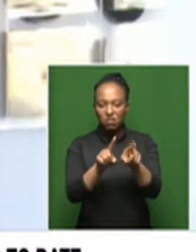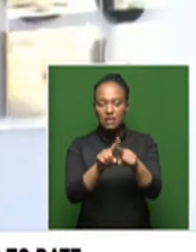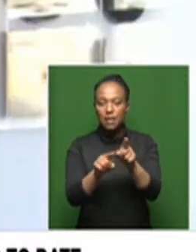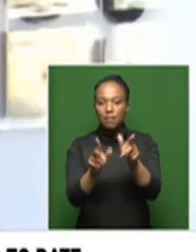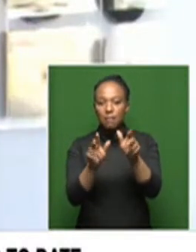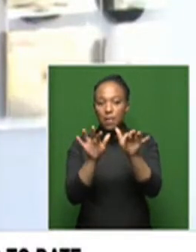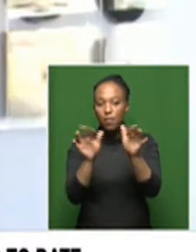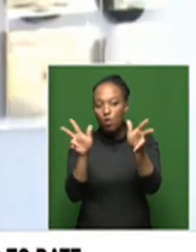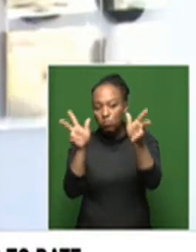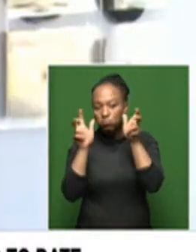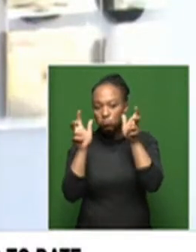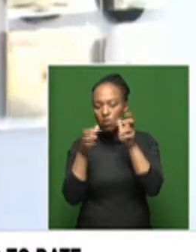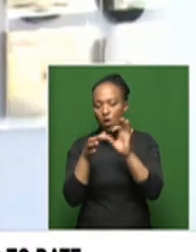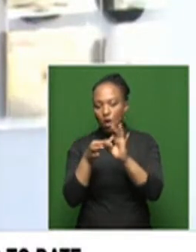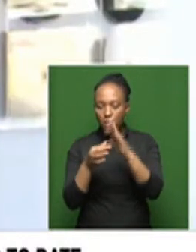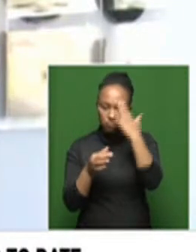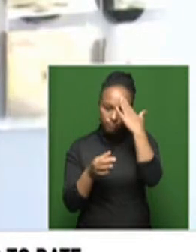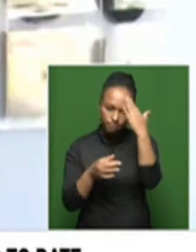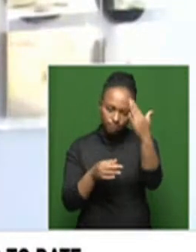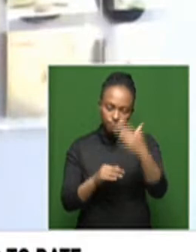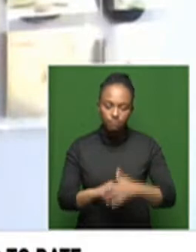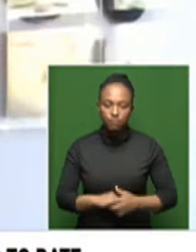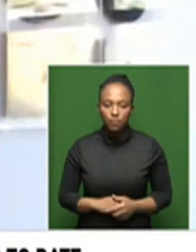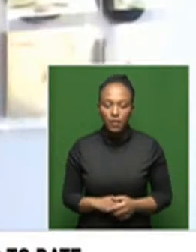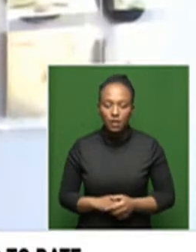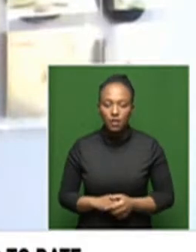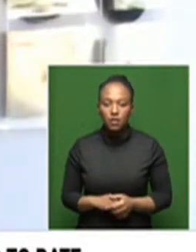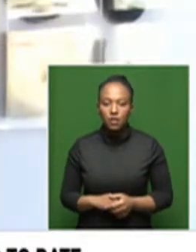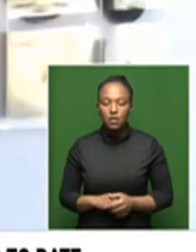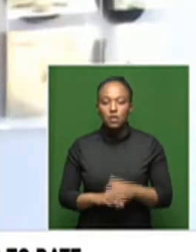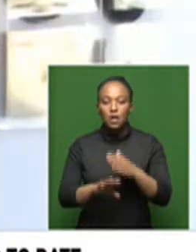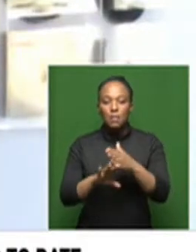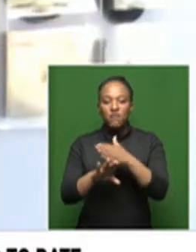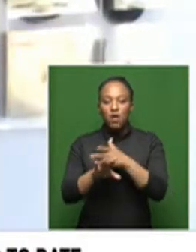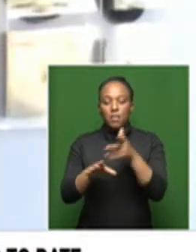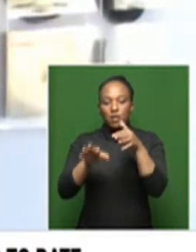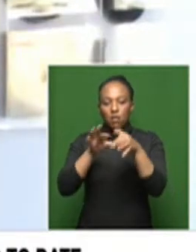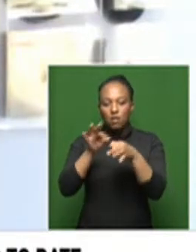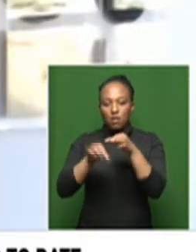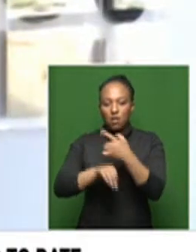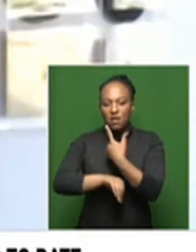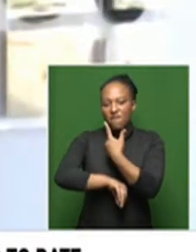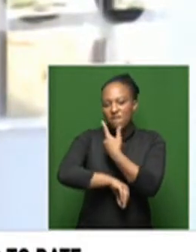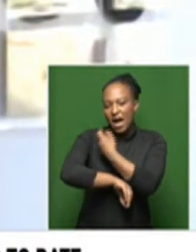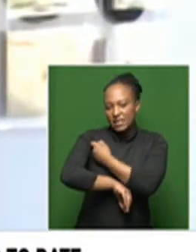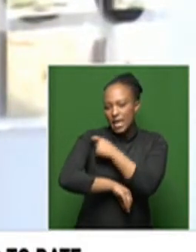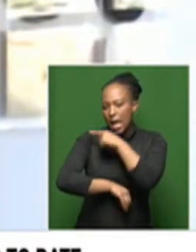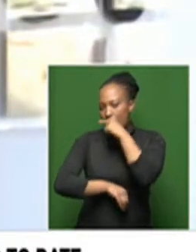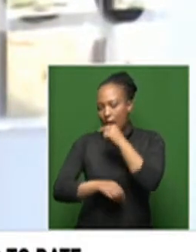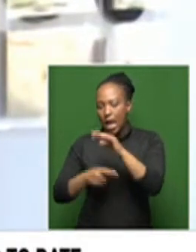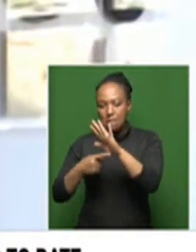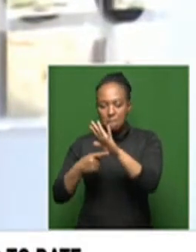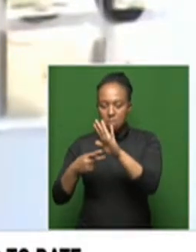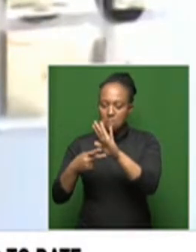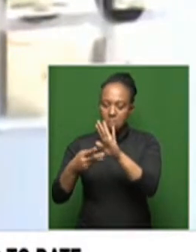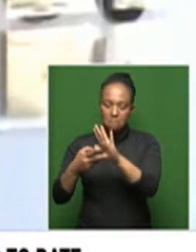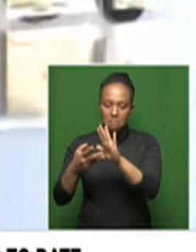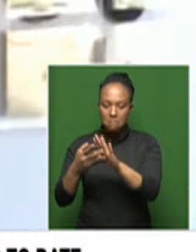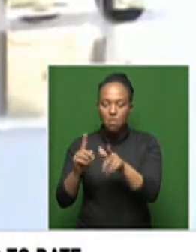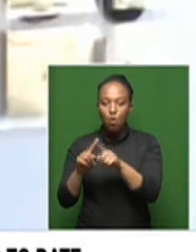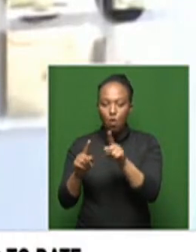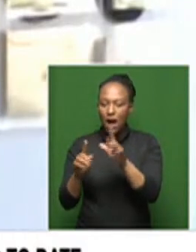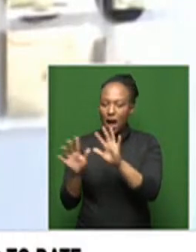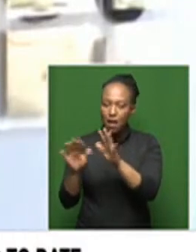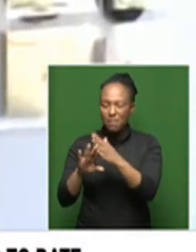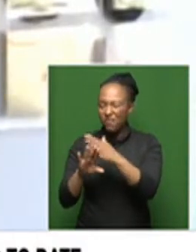listeners. So before I talk about those vaccines, and I know that there are real questions that we need to explain to people,